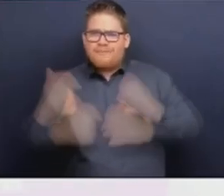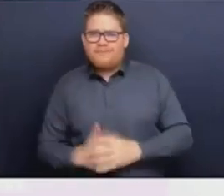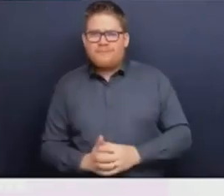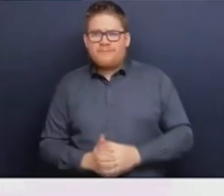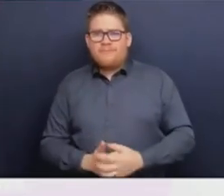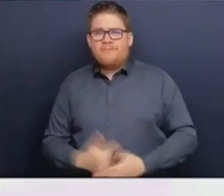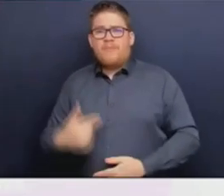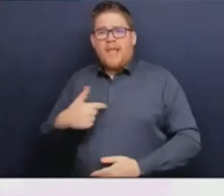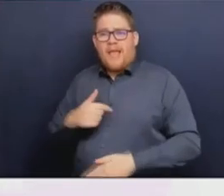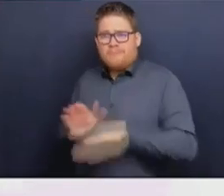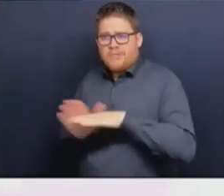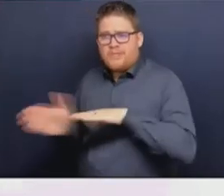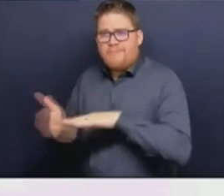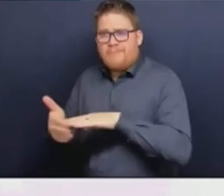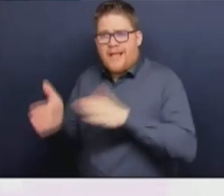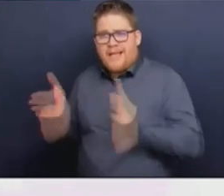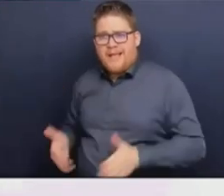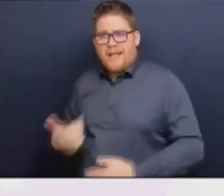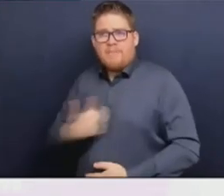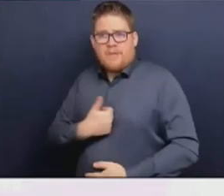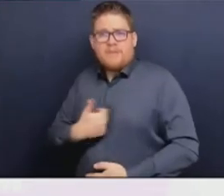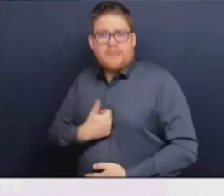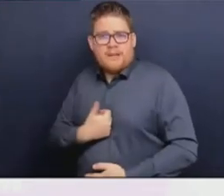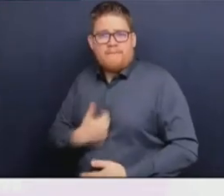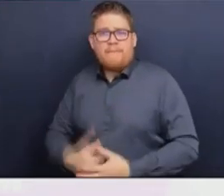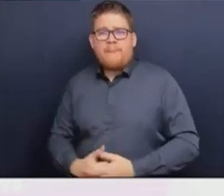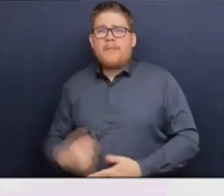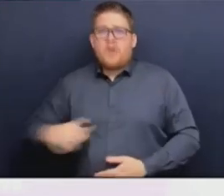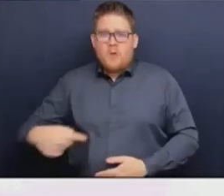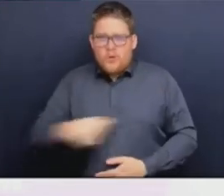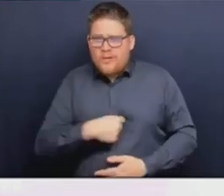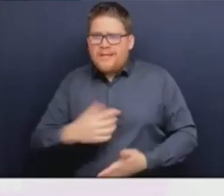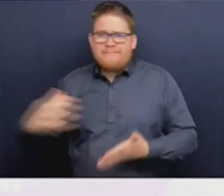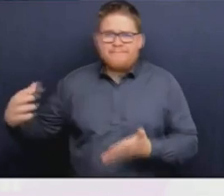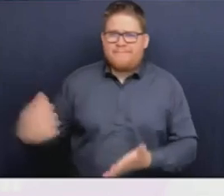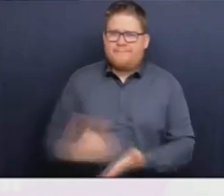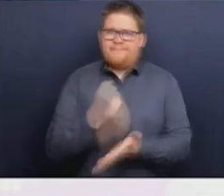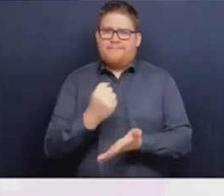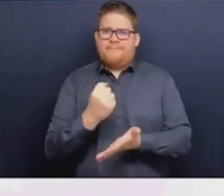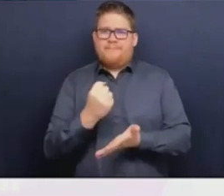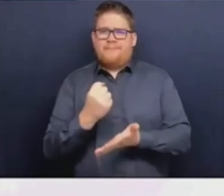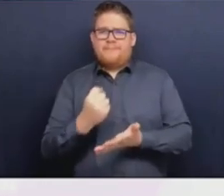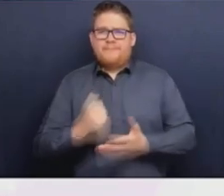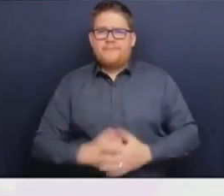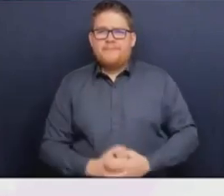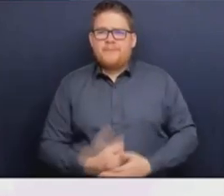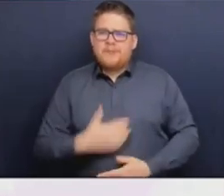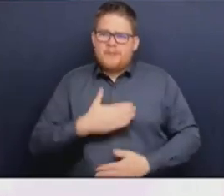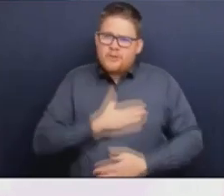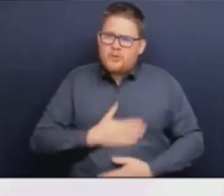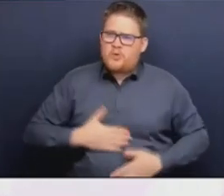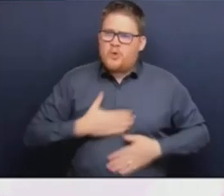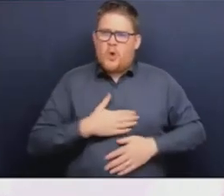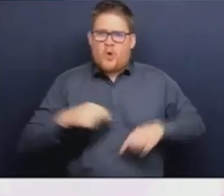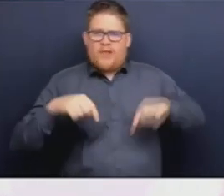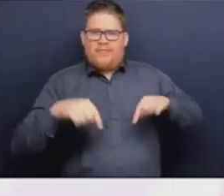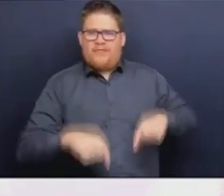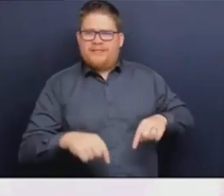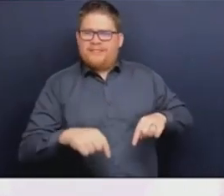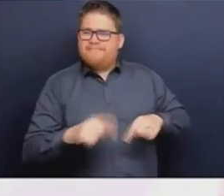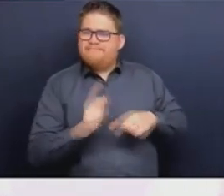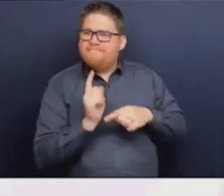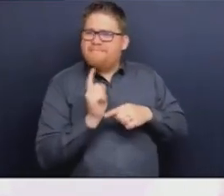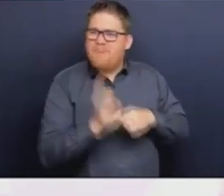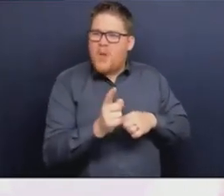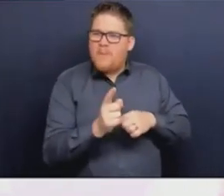we take time to rejoice, to take joy in the moments when we succeed. And